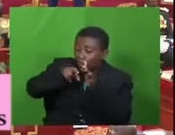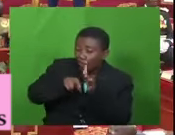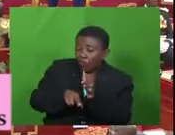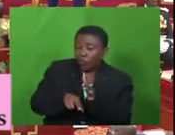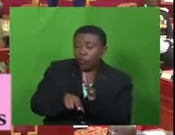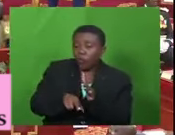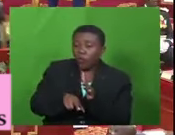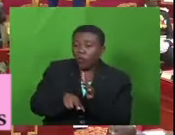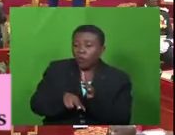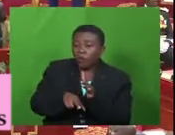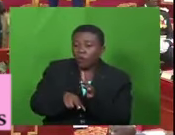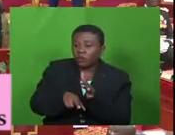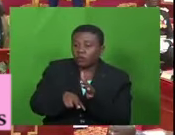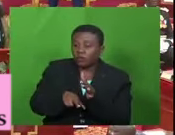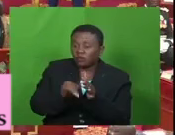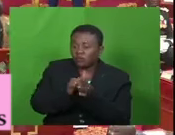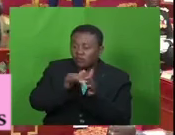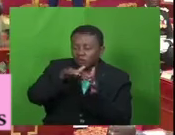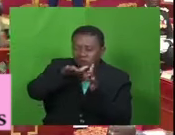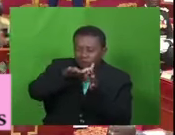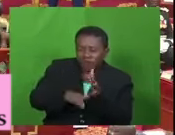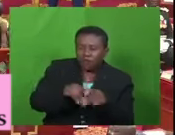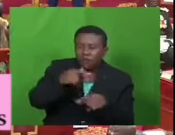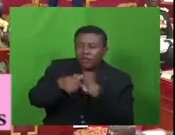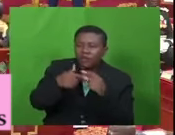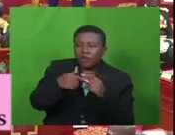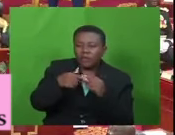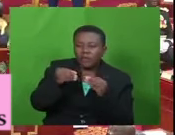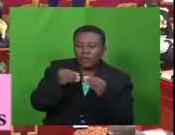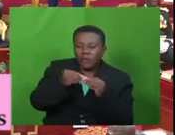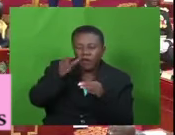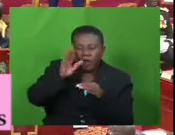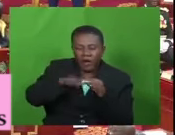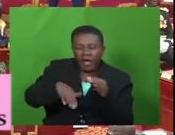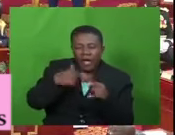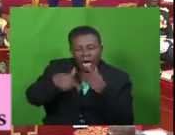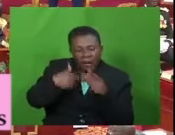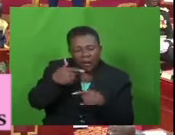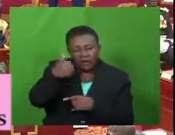reduction of almost 10 cedis a litre.